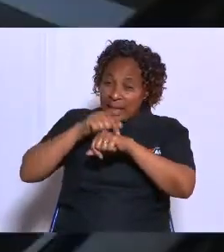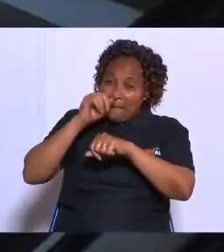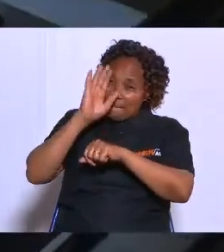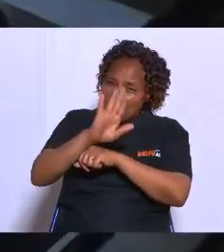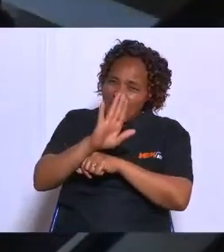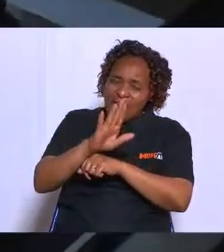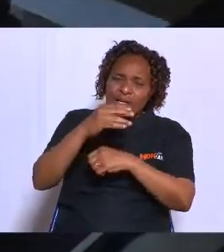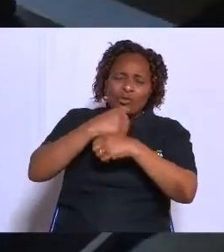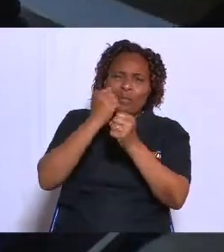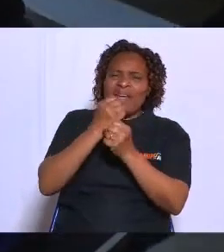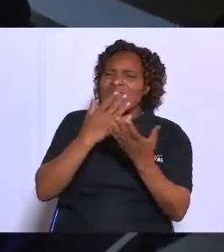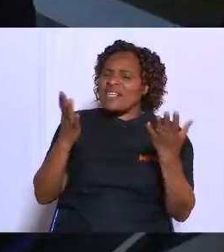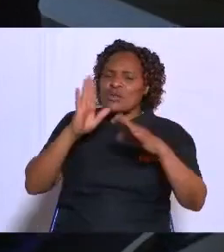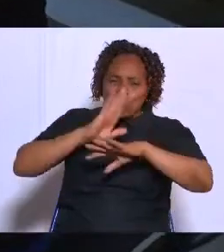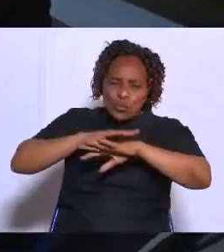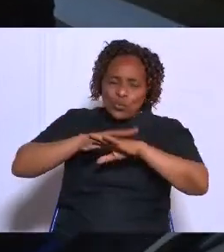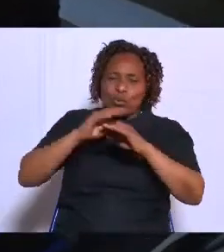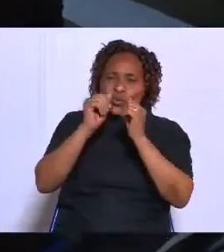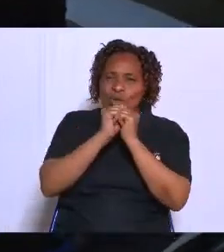yesterday